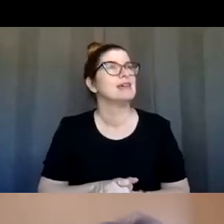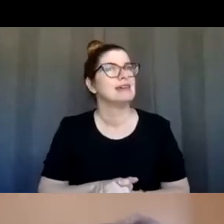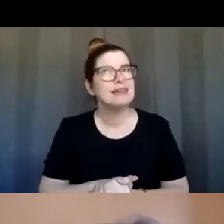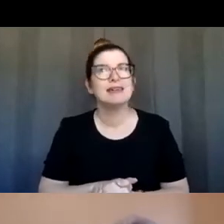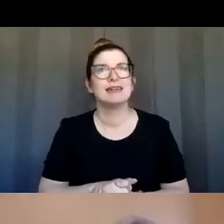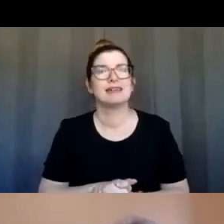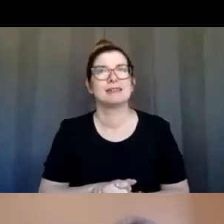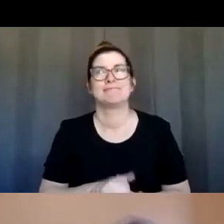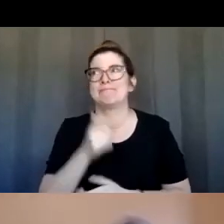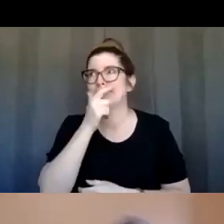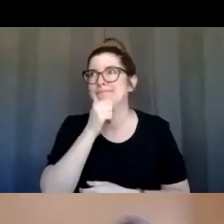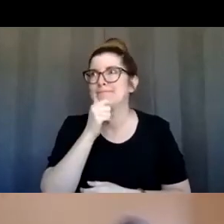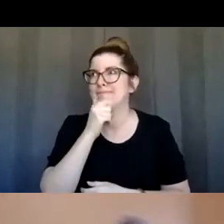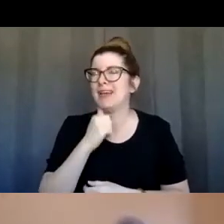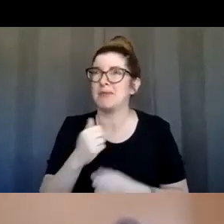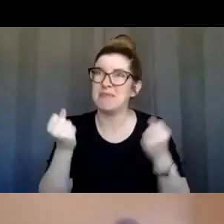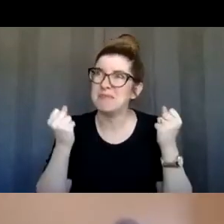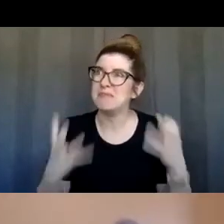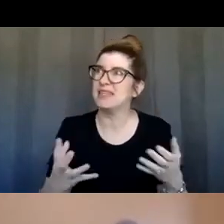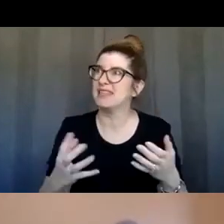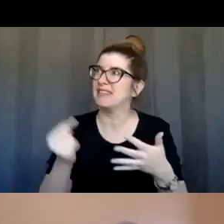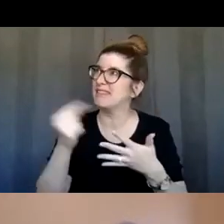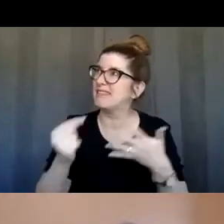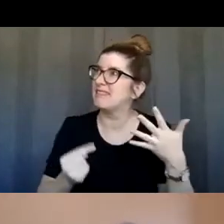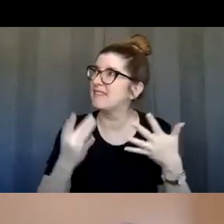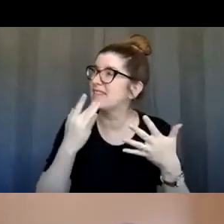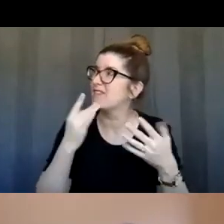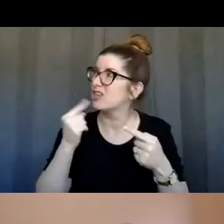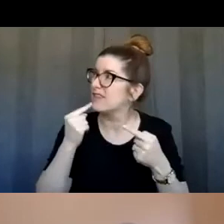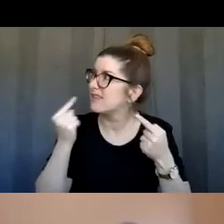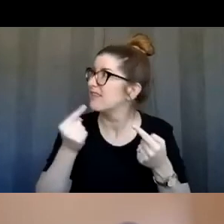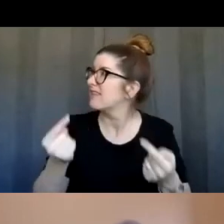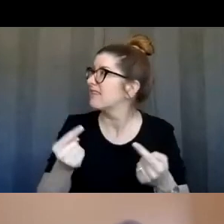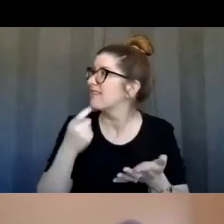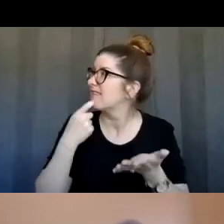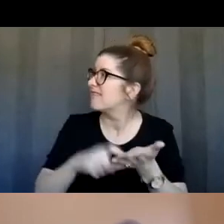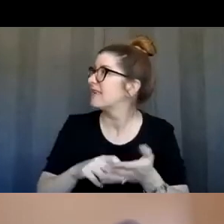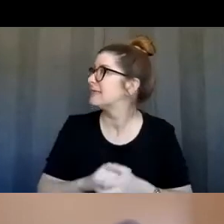I don't know, I got a lot of favorite notables. I don't know, you know, I was